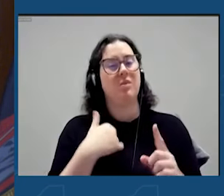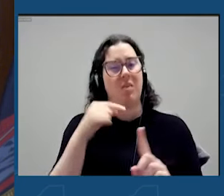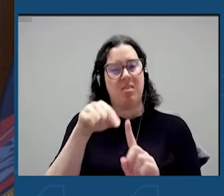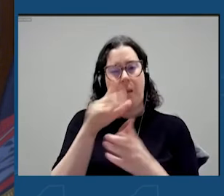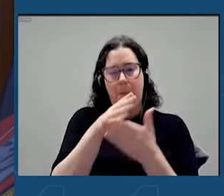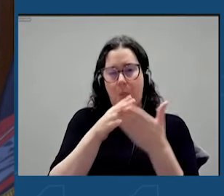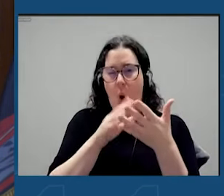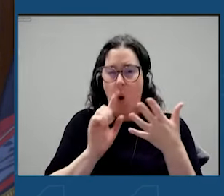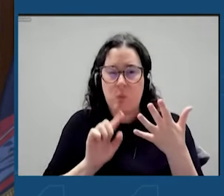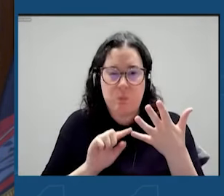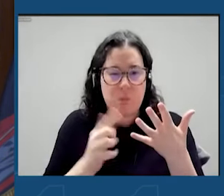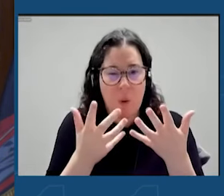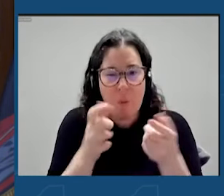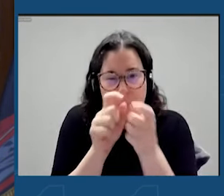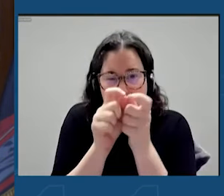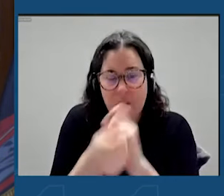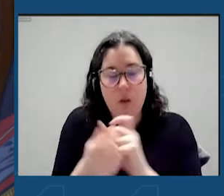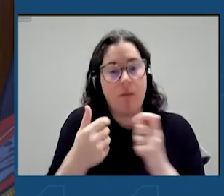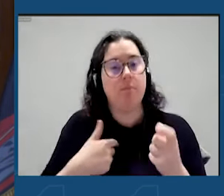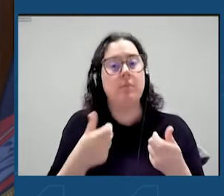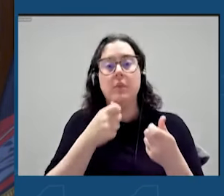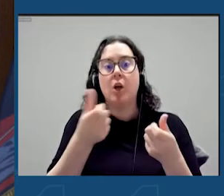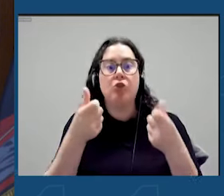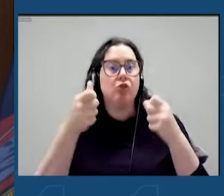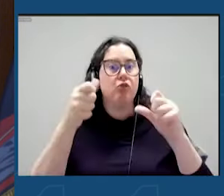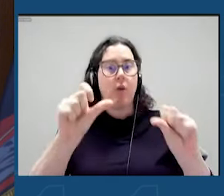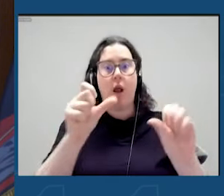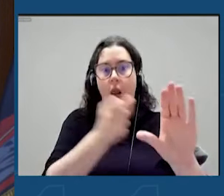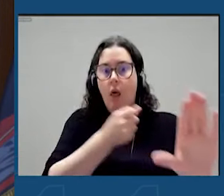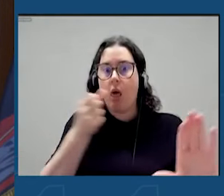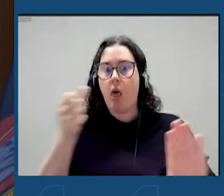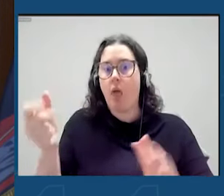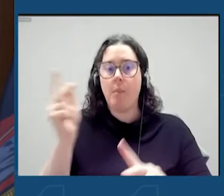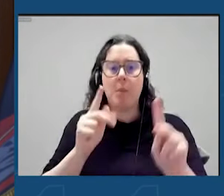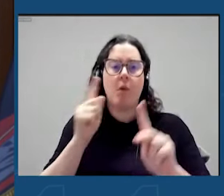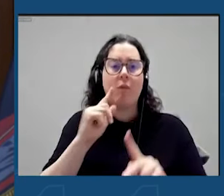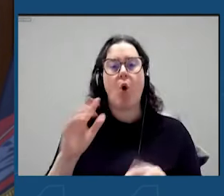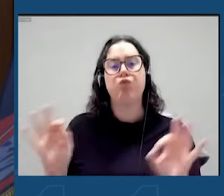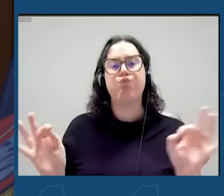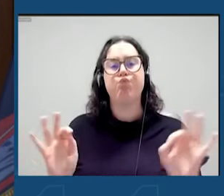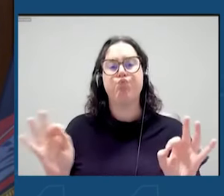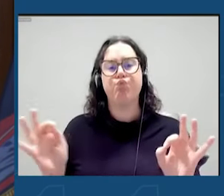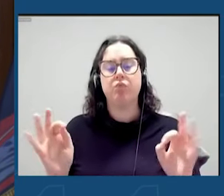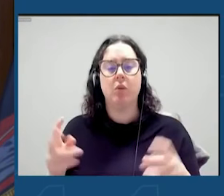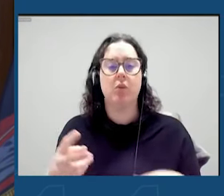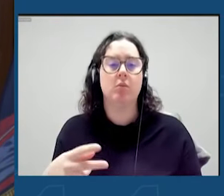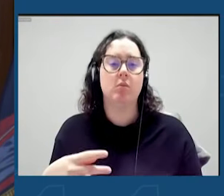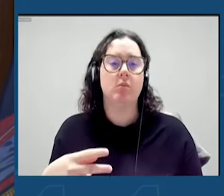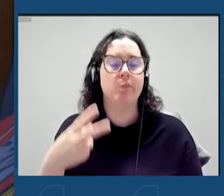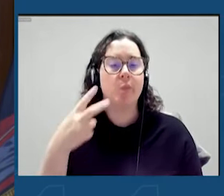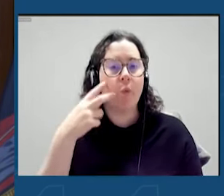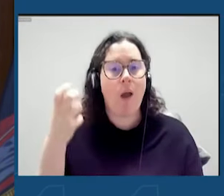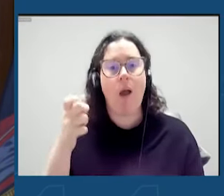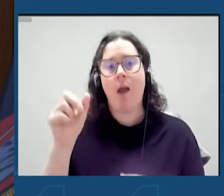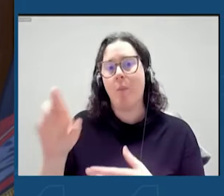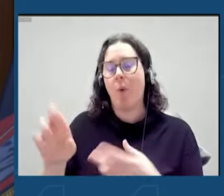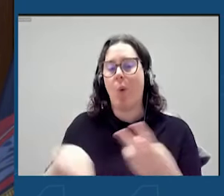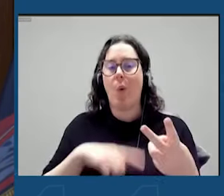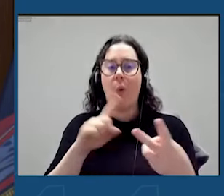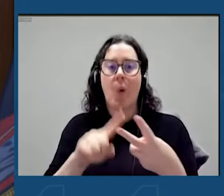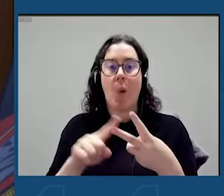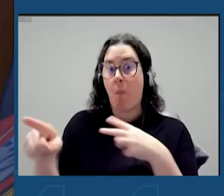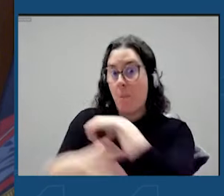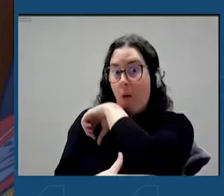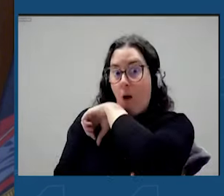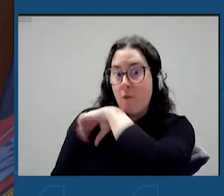That should make it clear that we're not incarcerating people for low-level crimes or criminalizing poverty, but giving judges